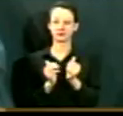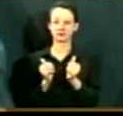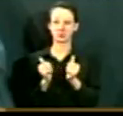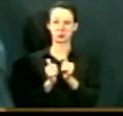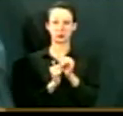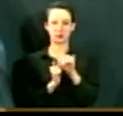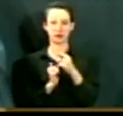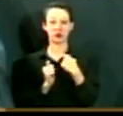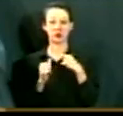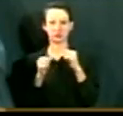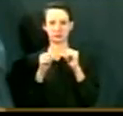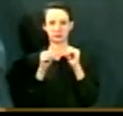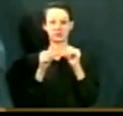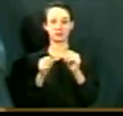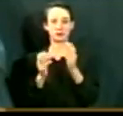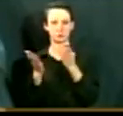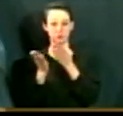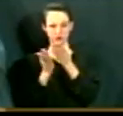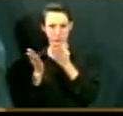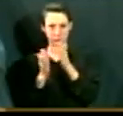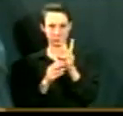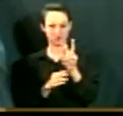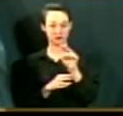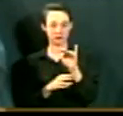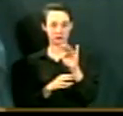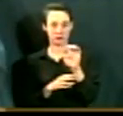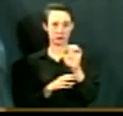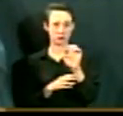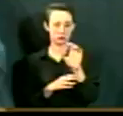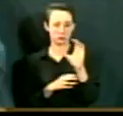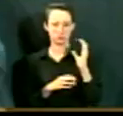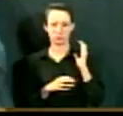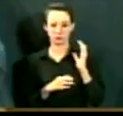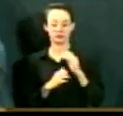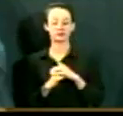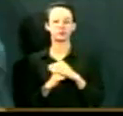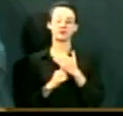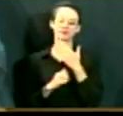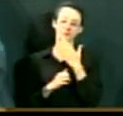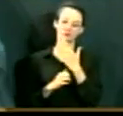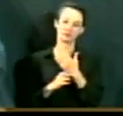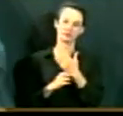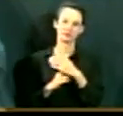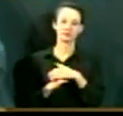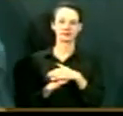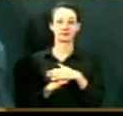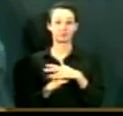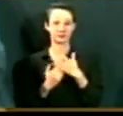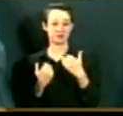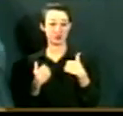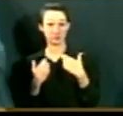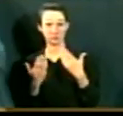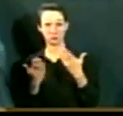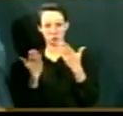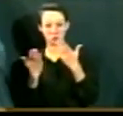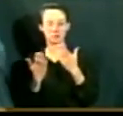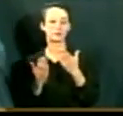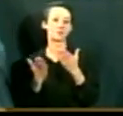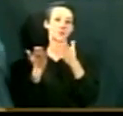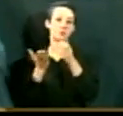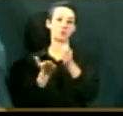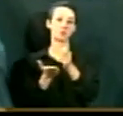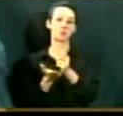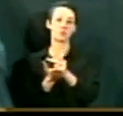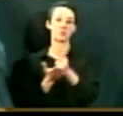gladly continue to serve as vice chair. Okay, thank you. Do I hear a, well, I guess we can just, Move approval by